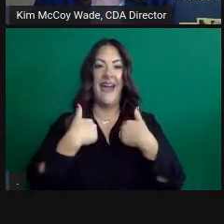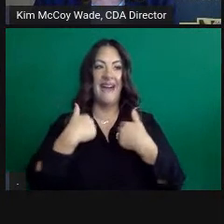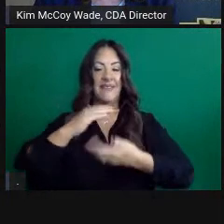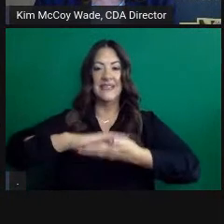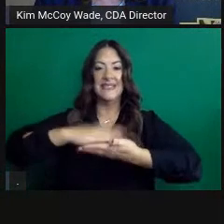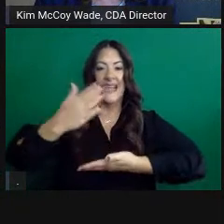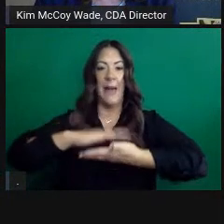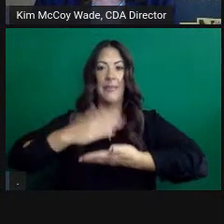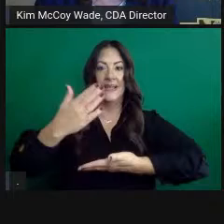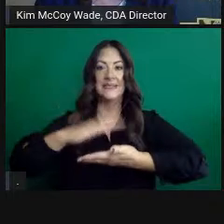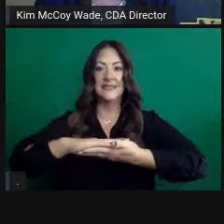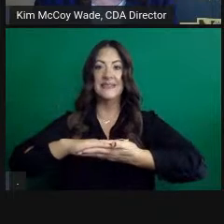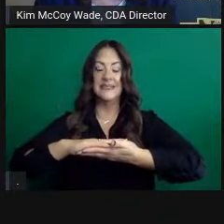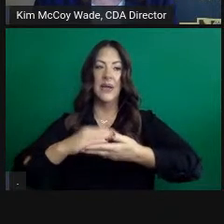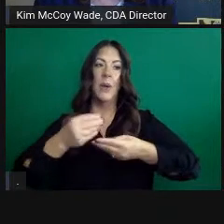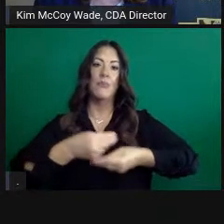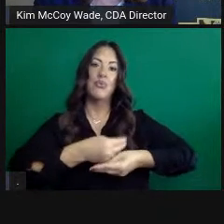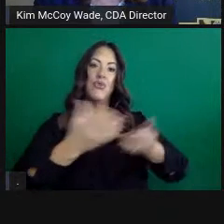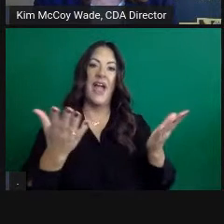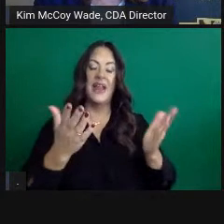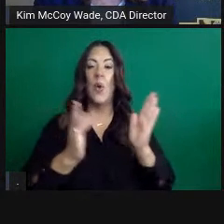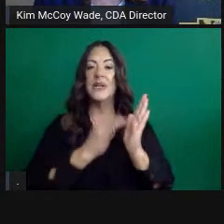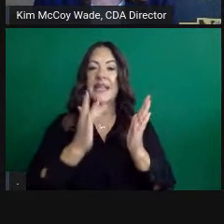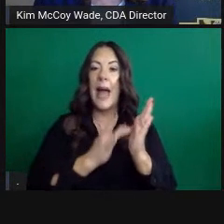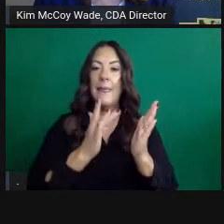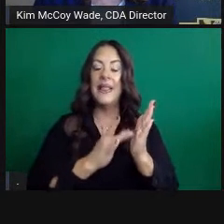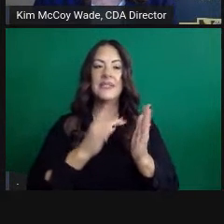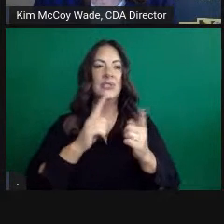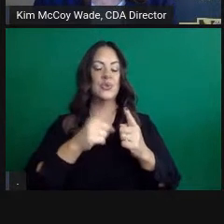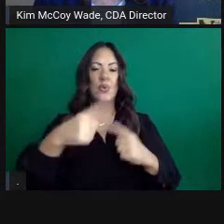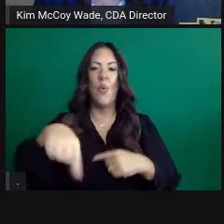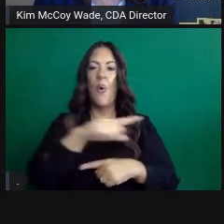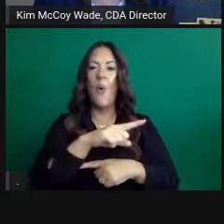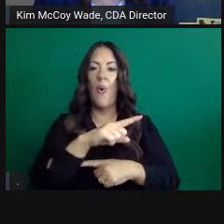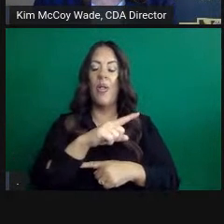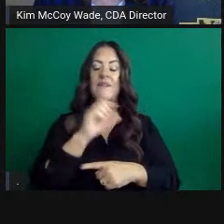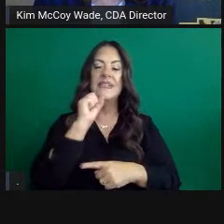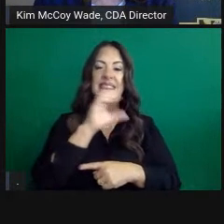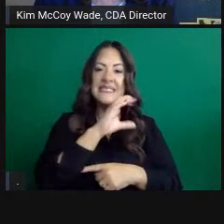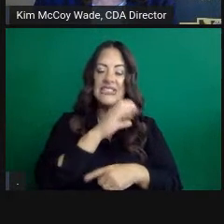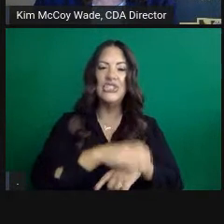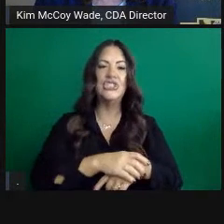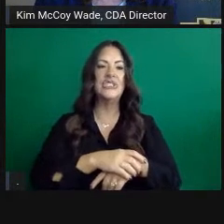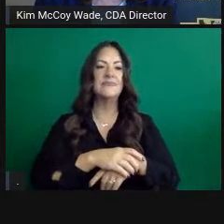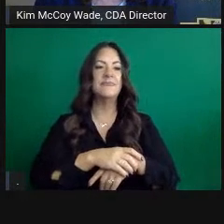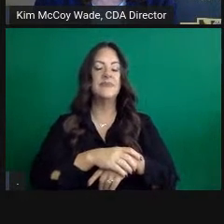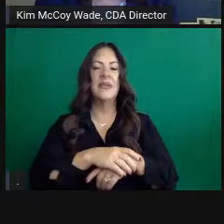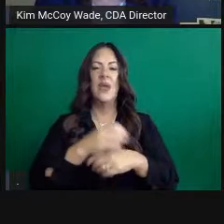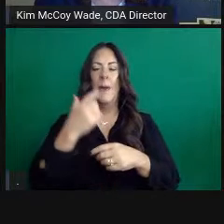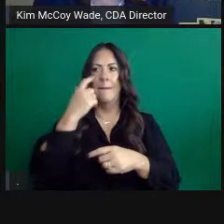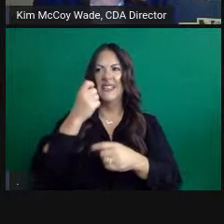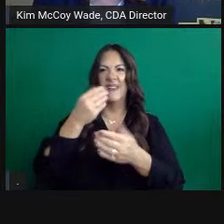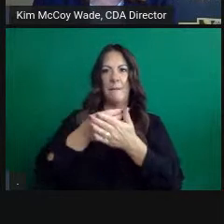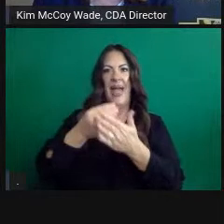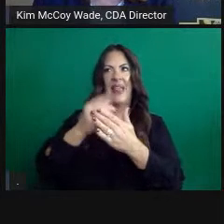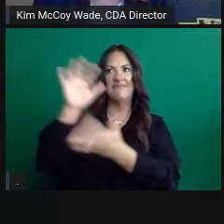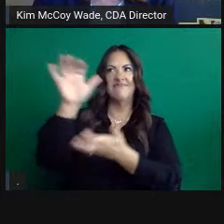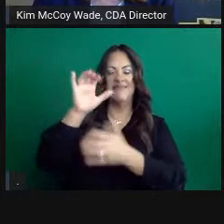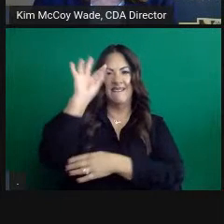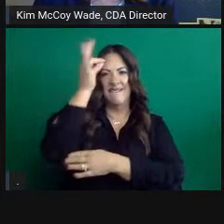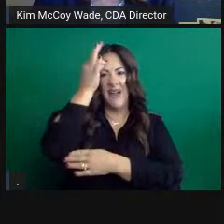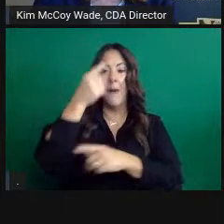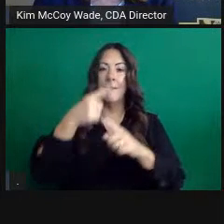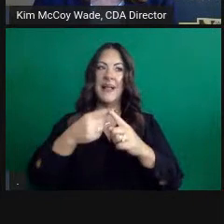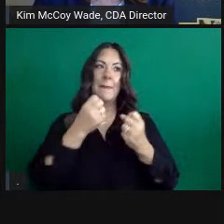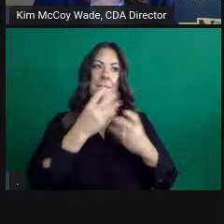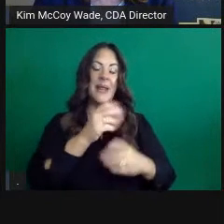out to our senior services, smart speakers rolling out, thanks to both new federal funding and private sector